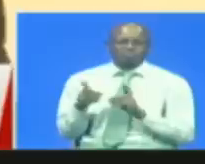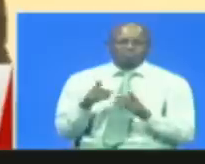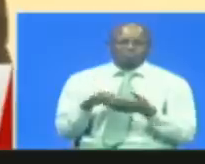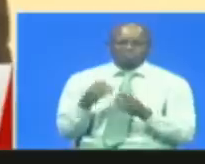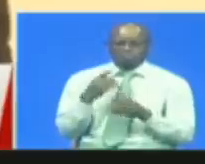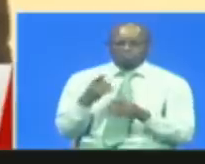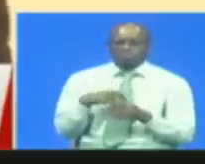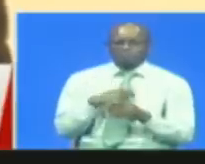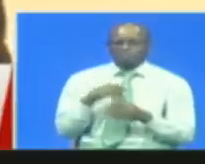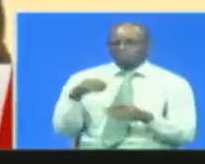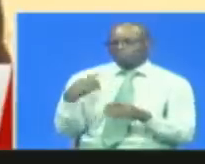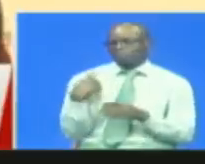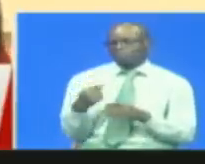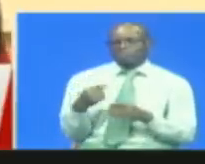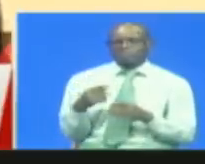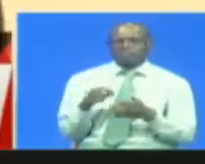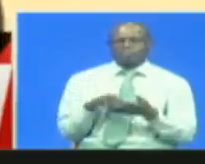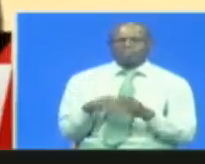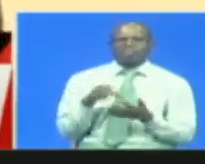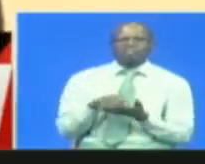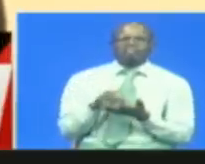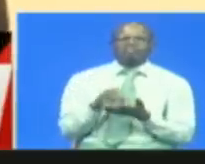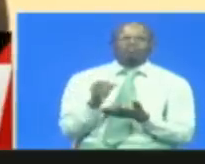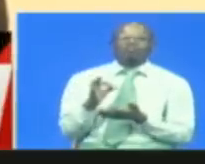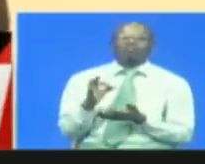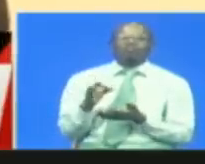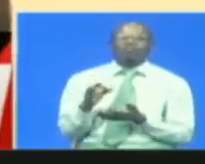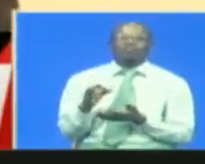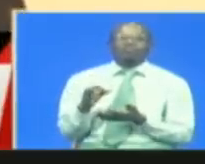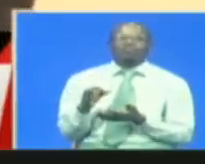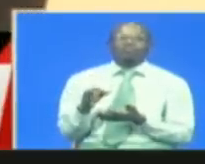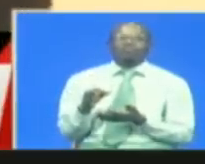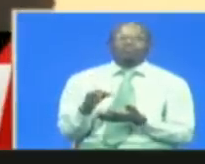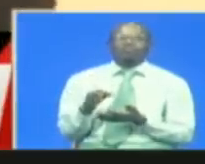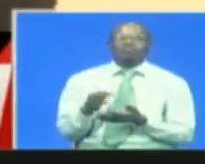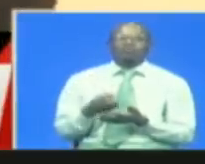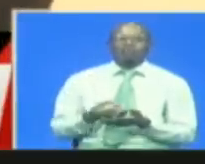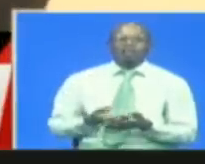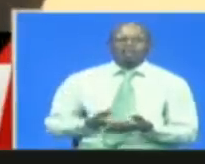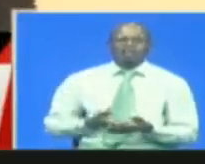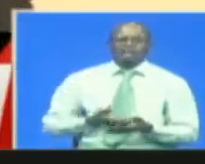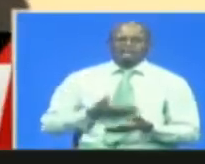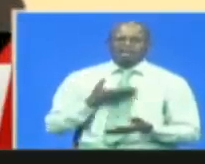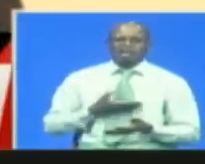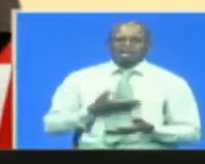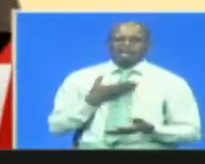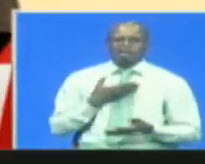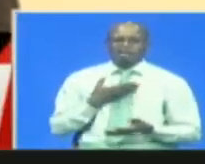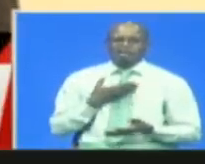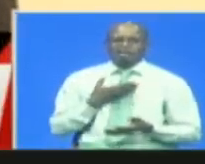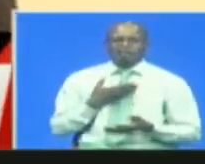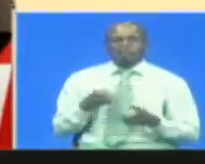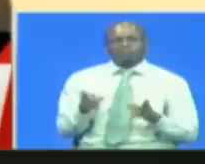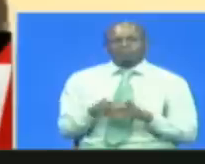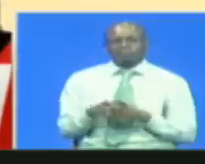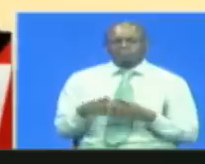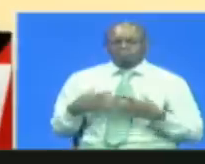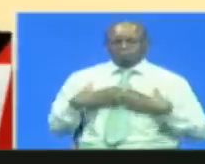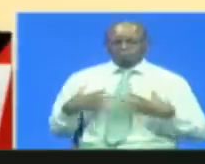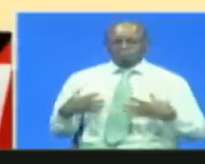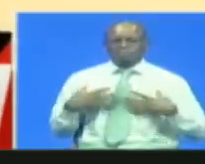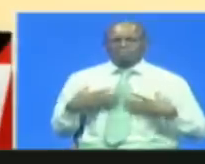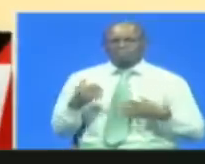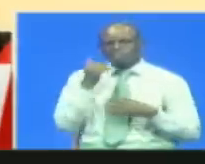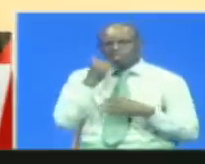past, cases of upper respiratory illnesses are on the increase, and that one is